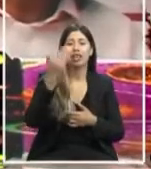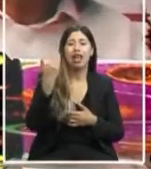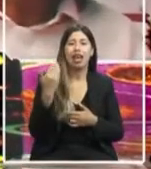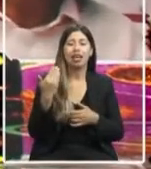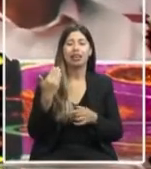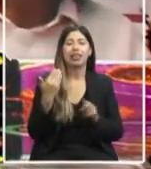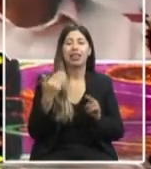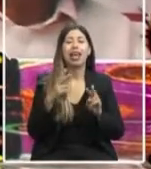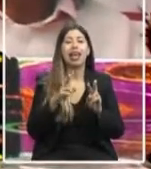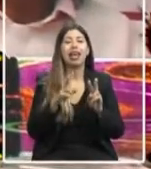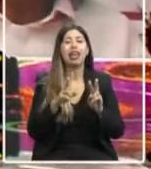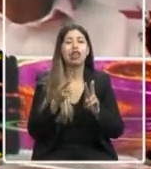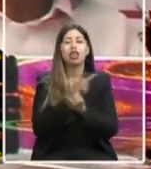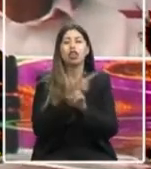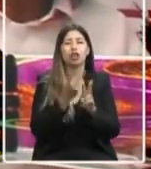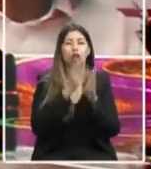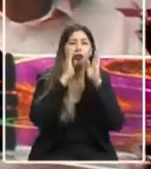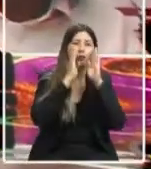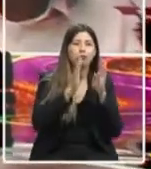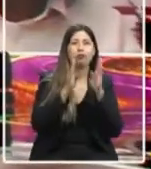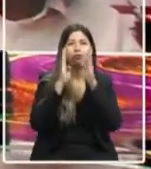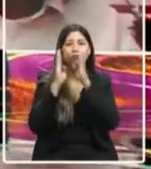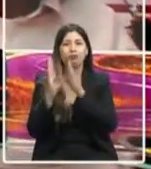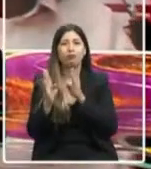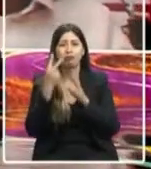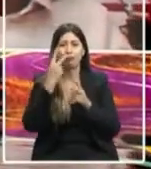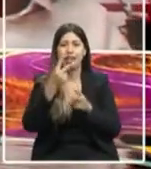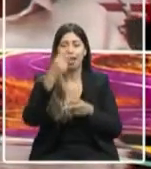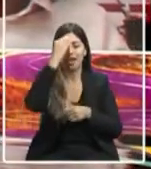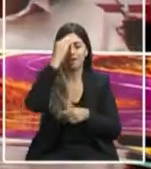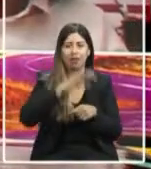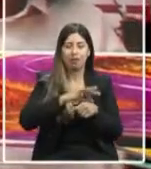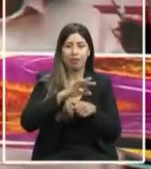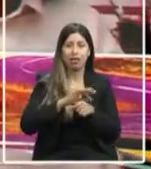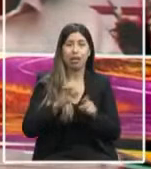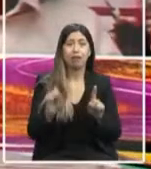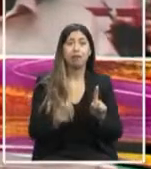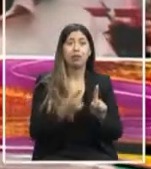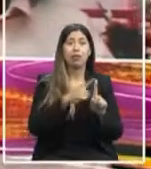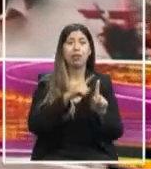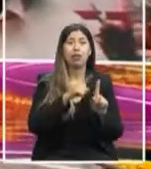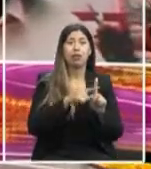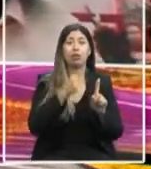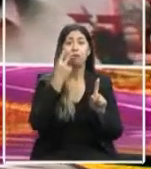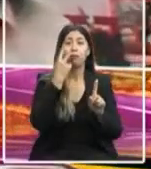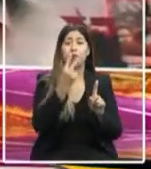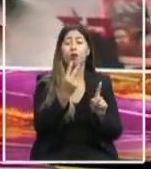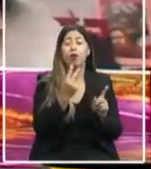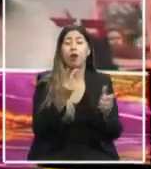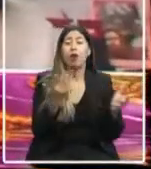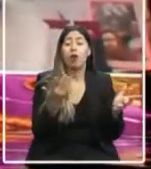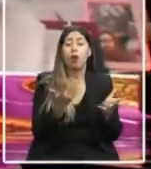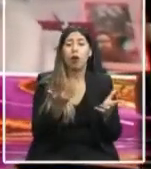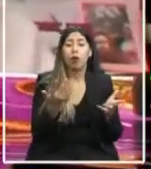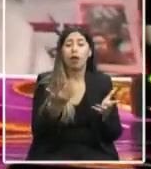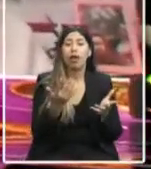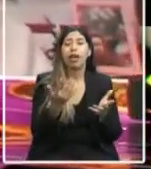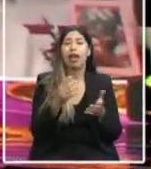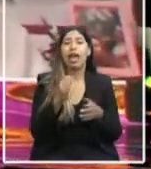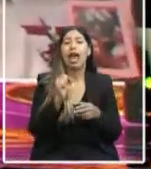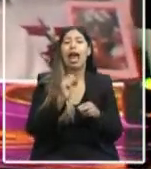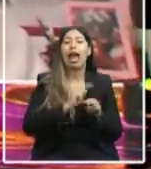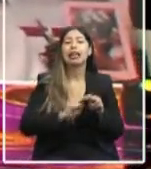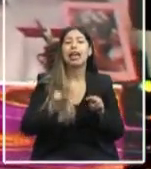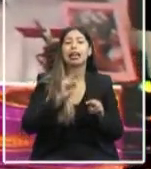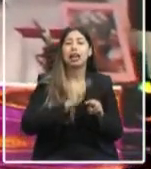the fixer point of view, when we look at the symptoms and we want the patient to make better. And this is a point of